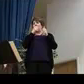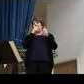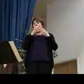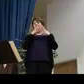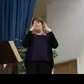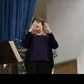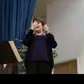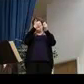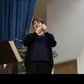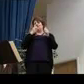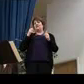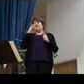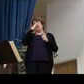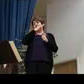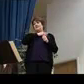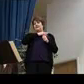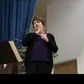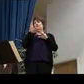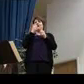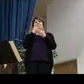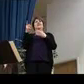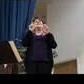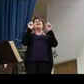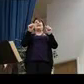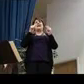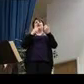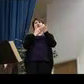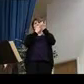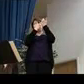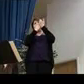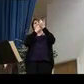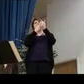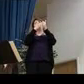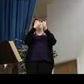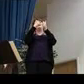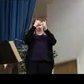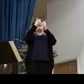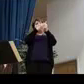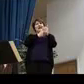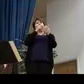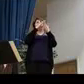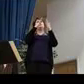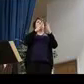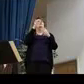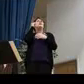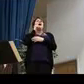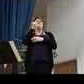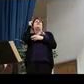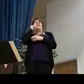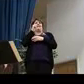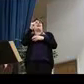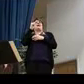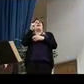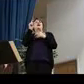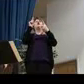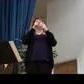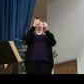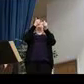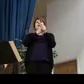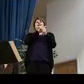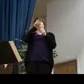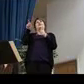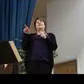assist each of the students every single day. To each of you who join us on